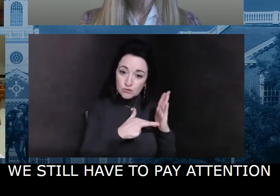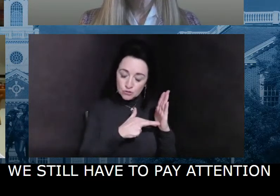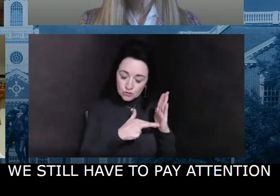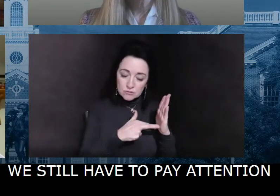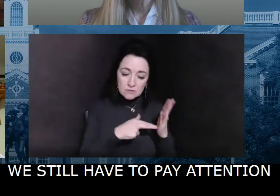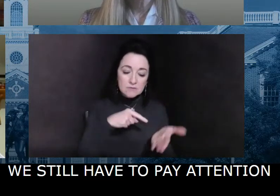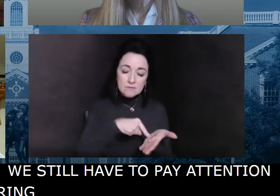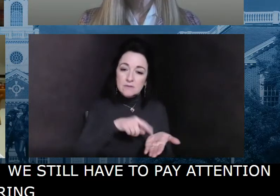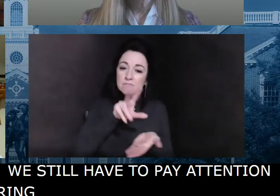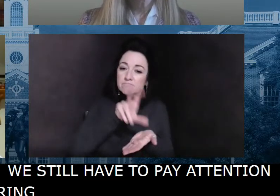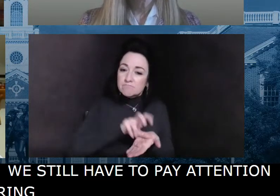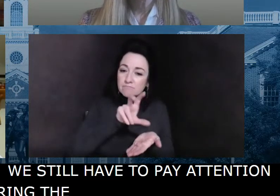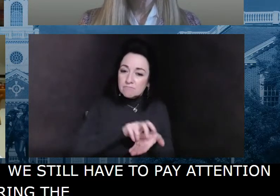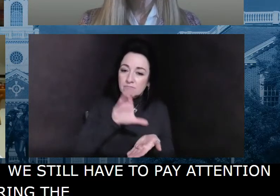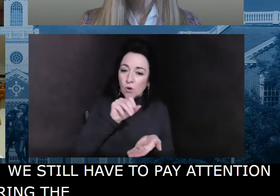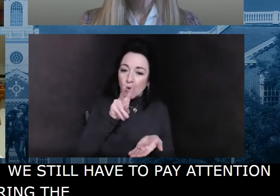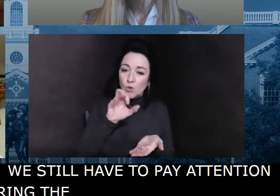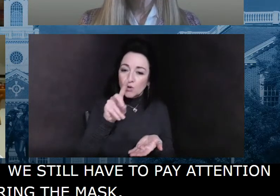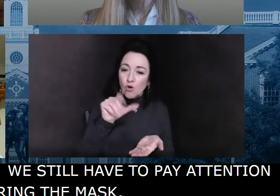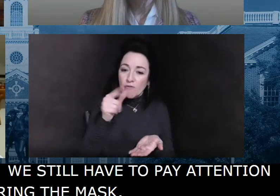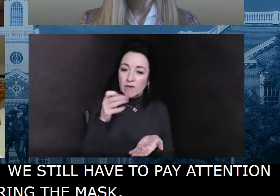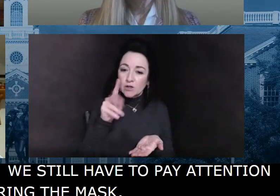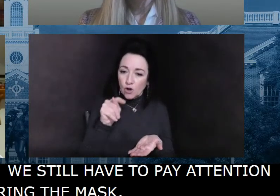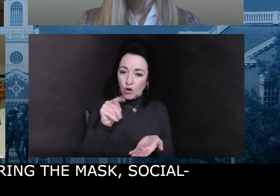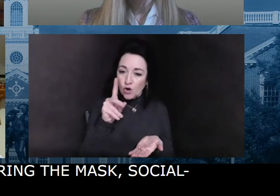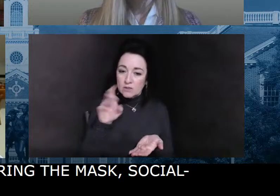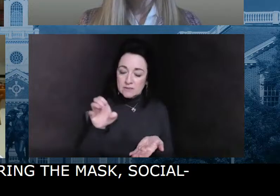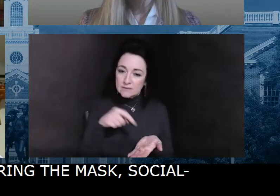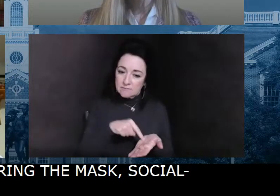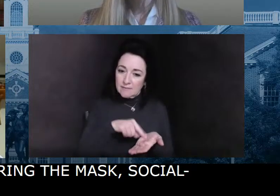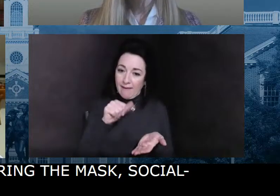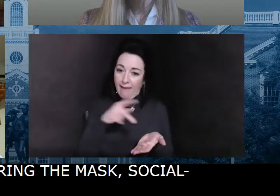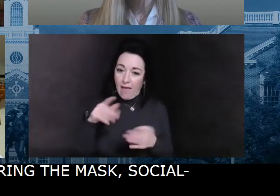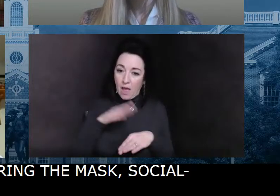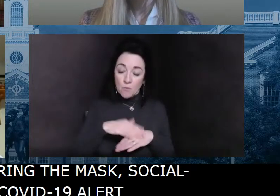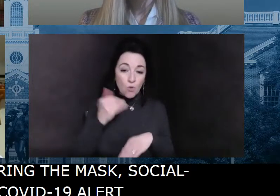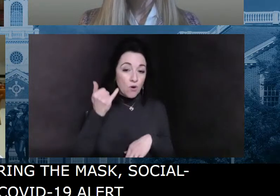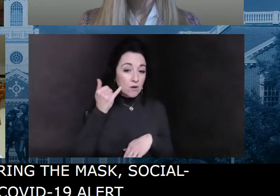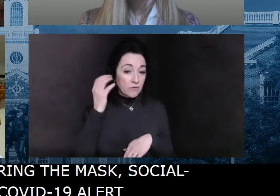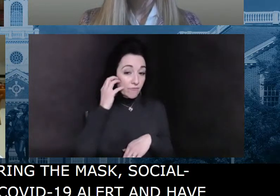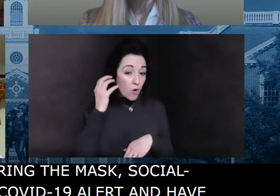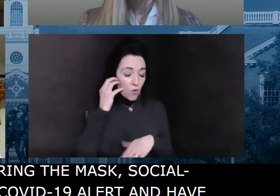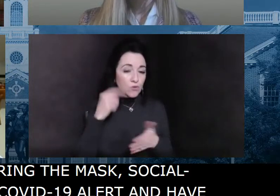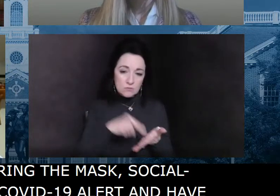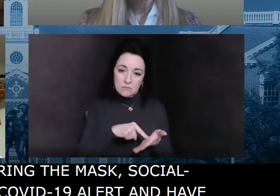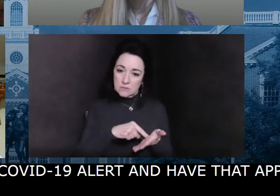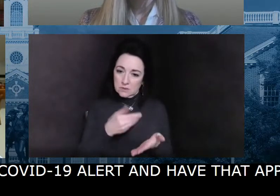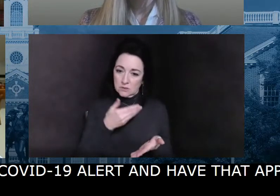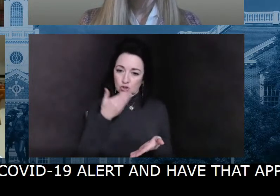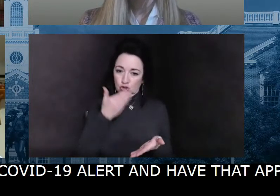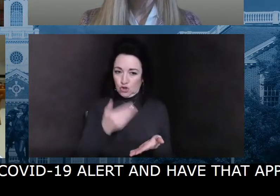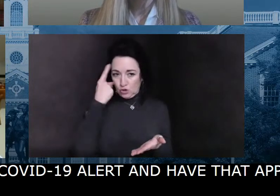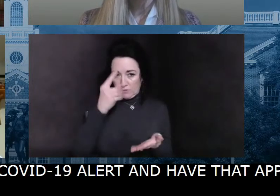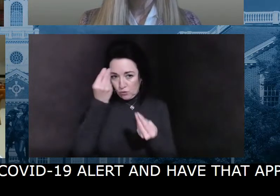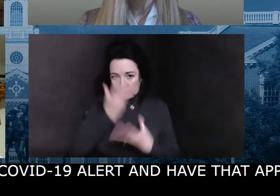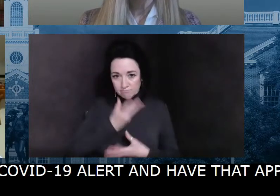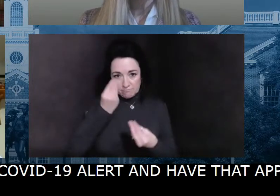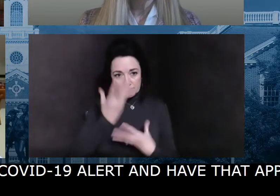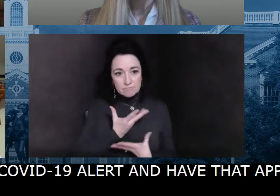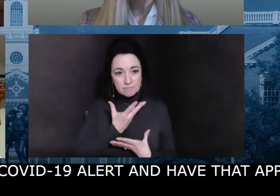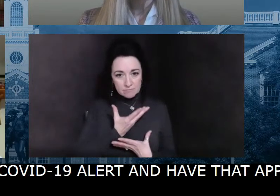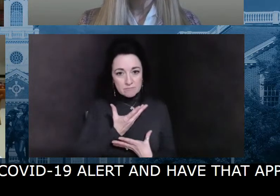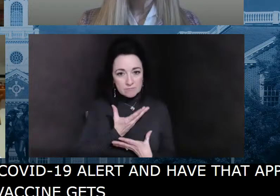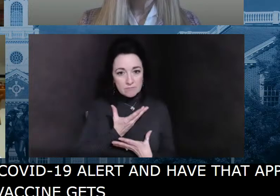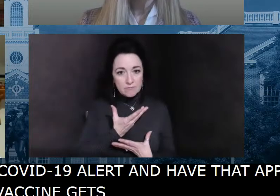alert, COVID-19 alert, have that app on your phone just in case that vaccine gets to you. Be cognizant of the fact that we have